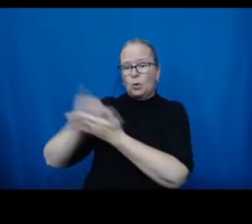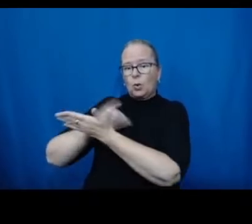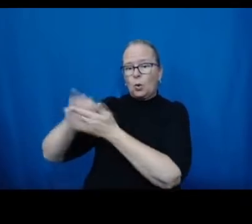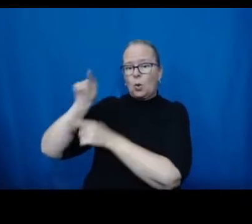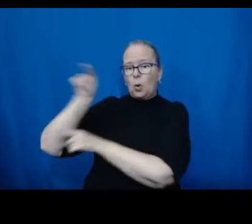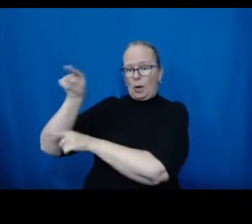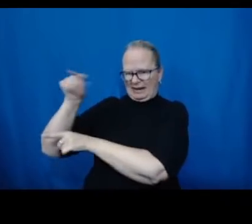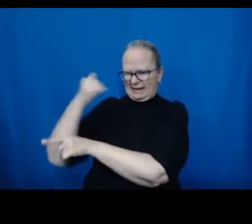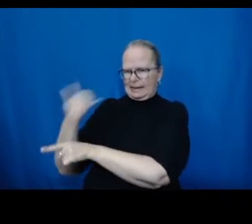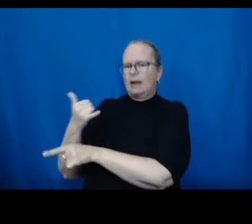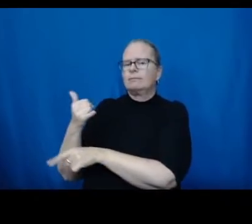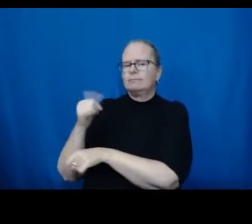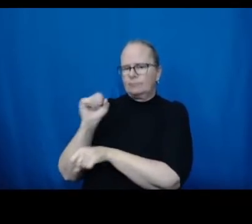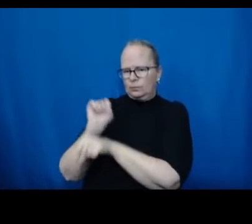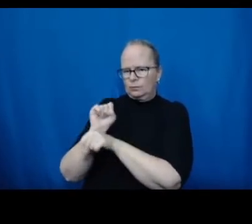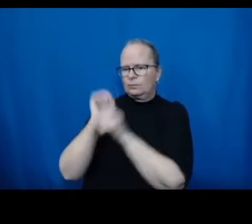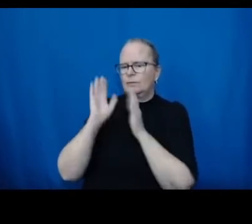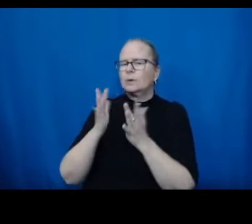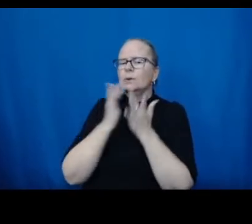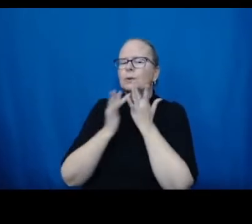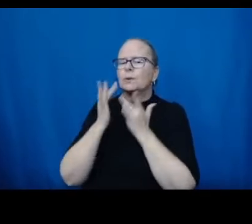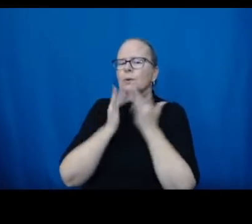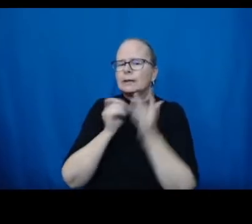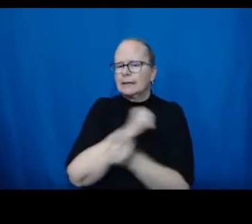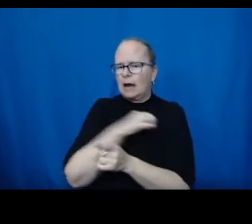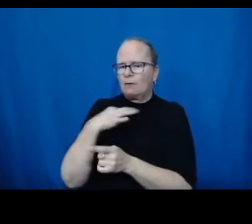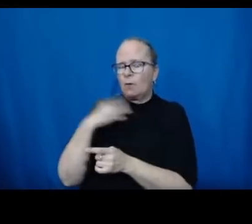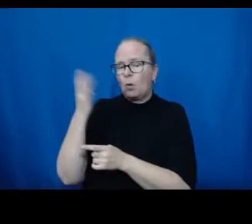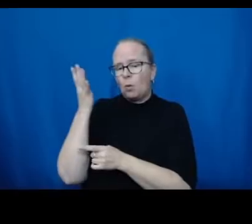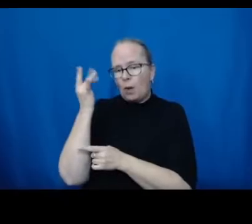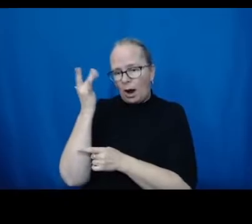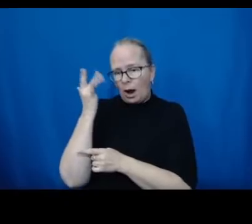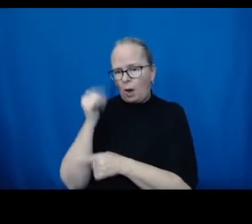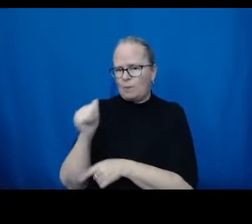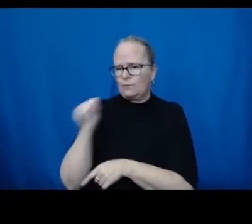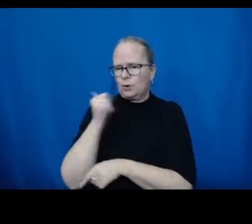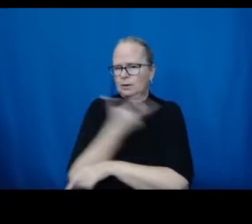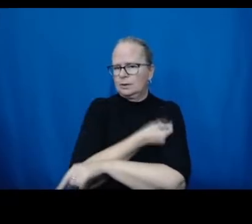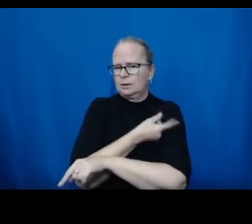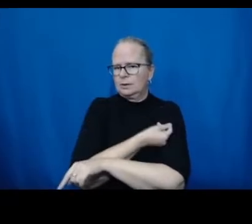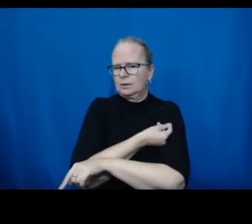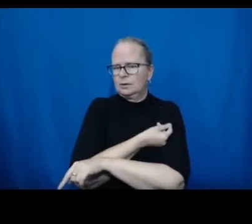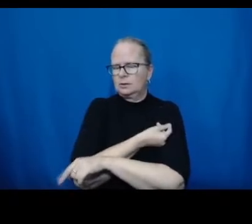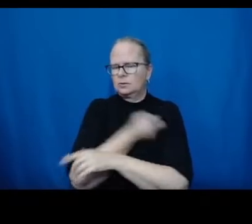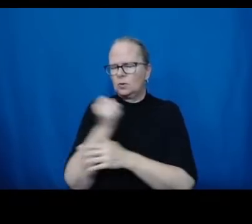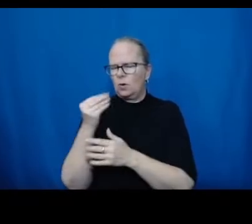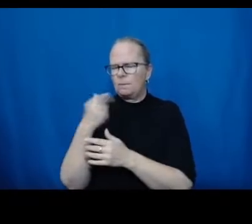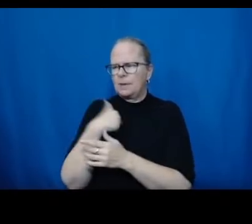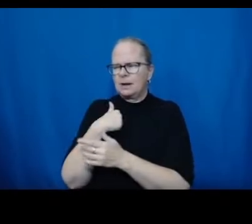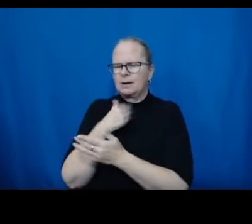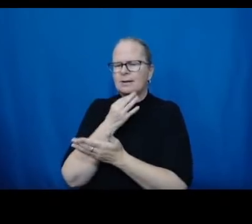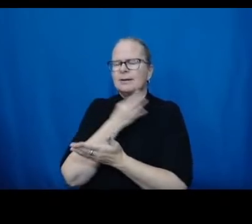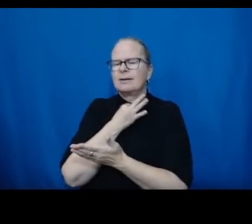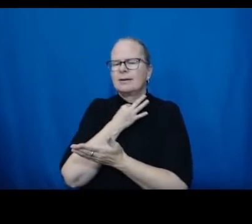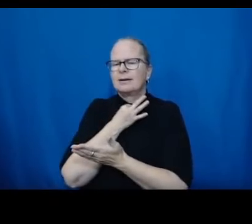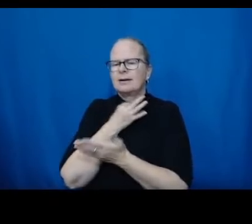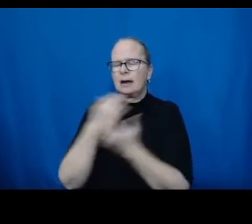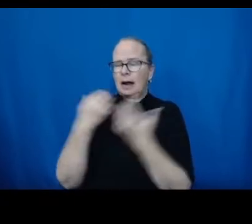refuse to get vaccinated. So just wanted to hear if vaccine hesitancy among healthcare workers is something that you've heard, or